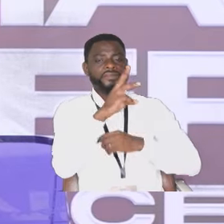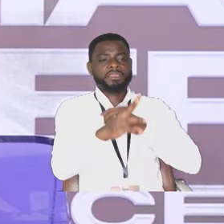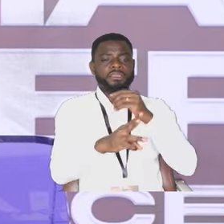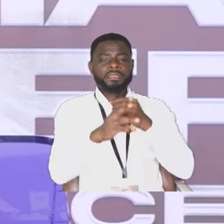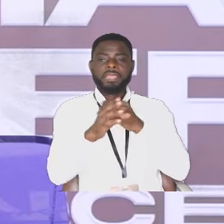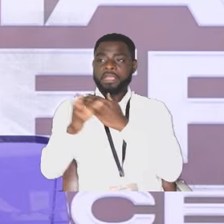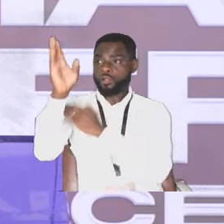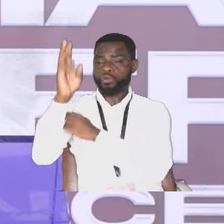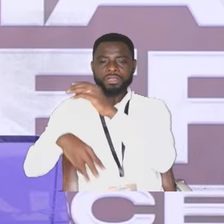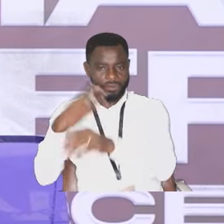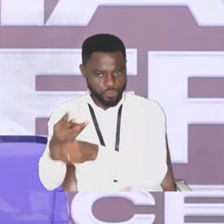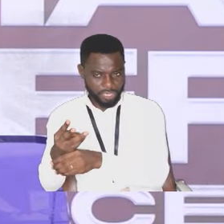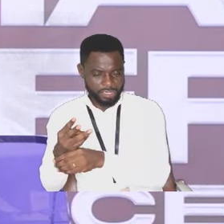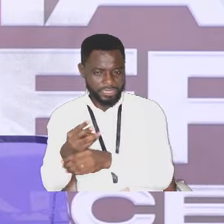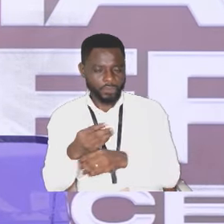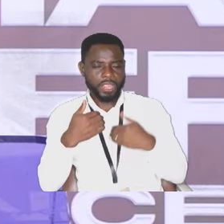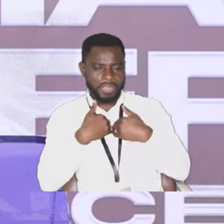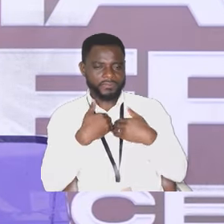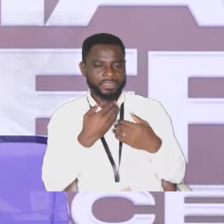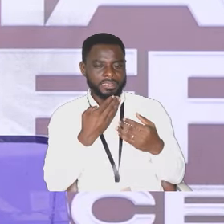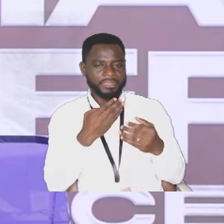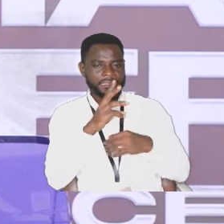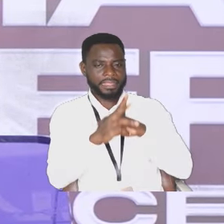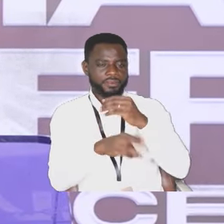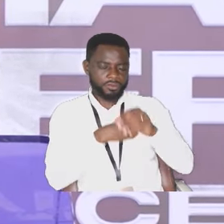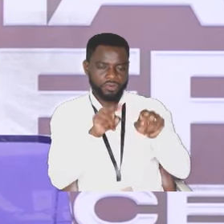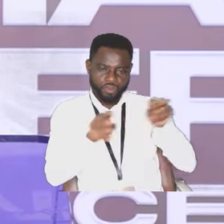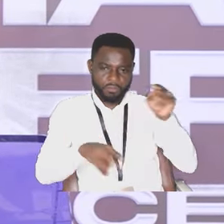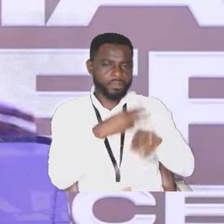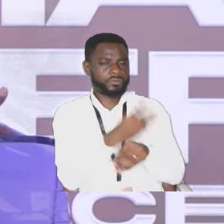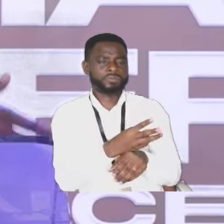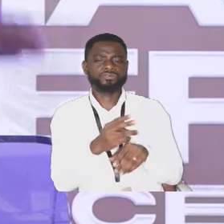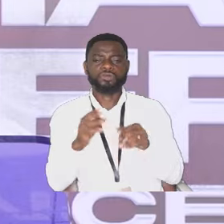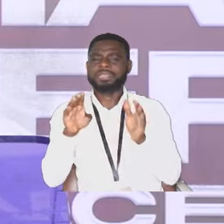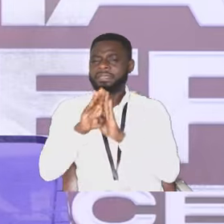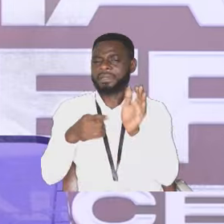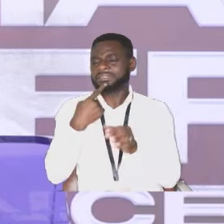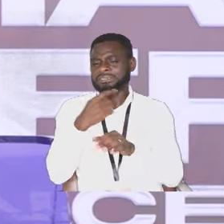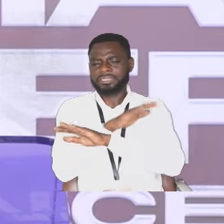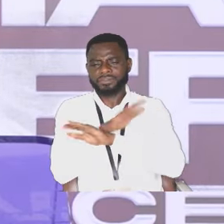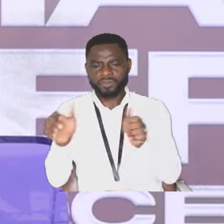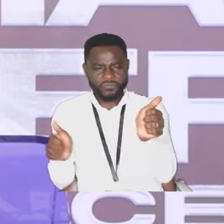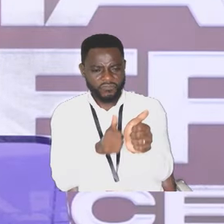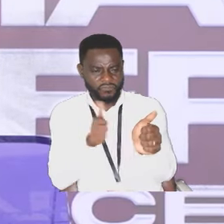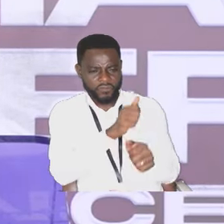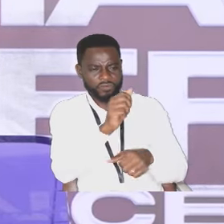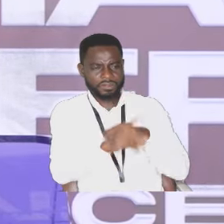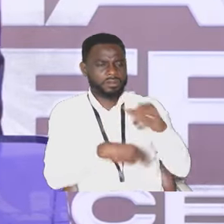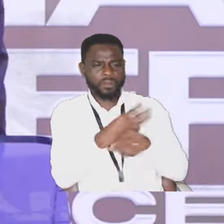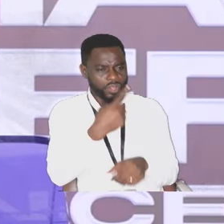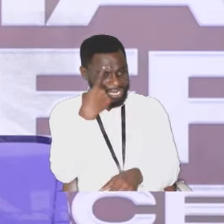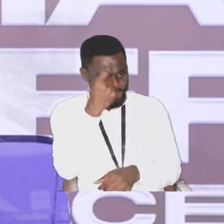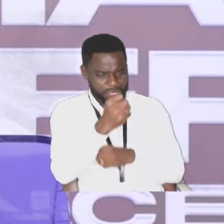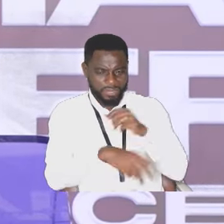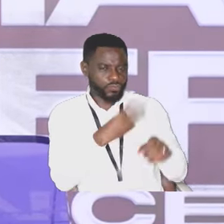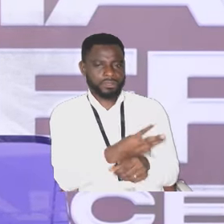then the secular world. So the Bible says that we should not resort to the counsel of the secular or the wicked people. That's why